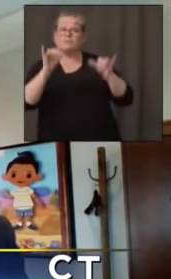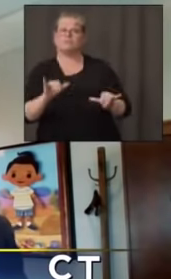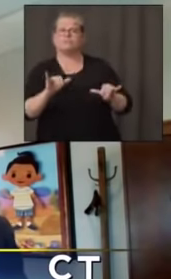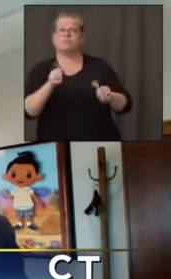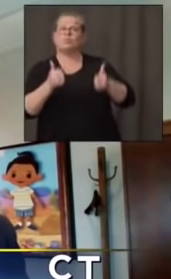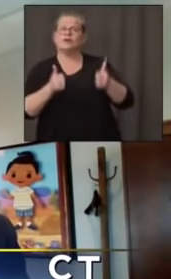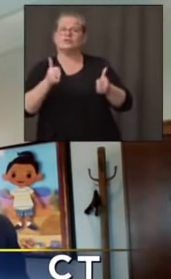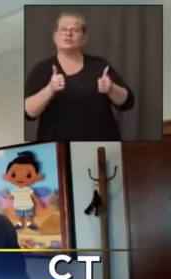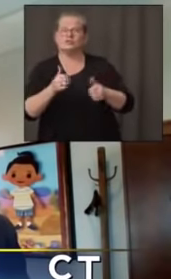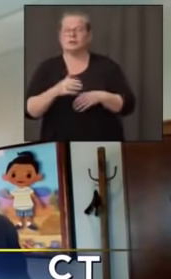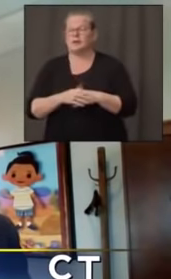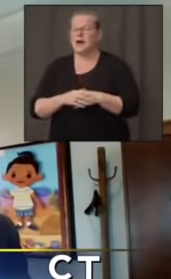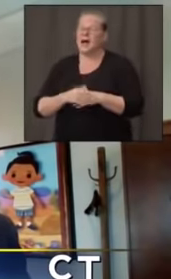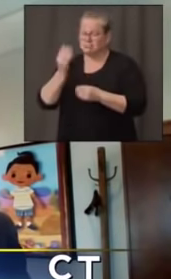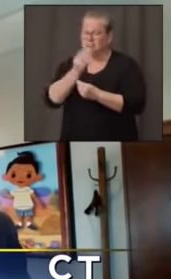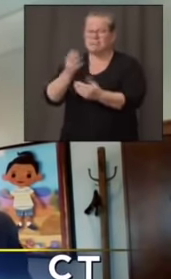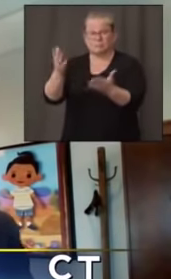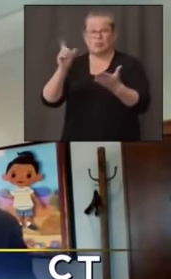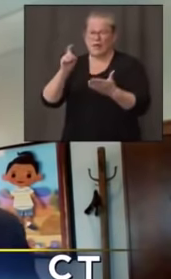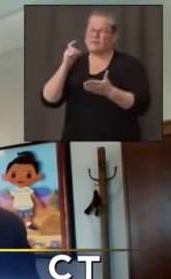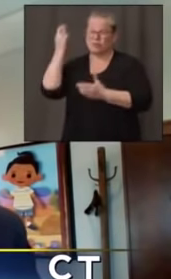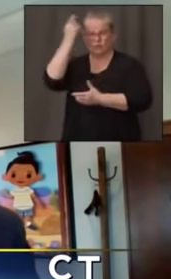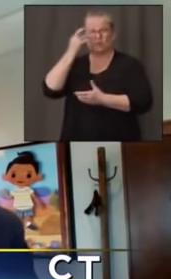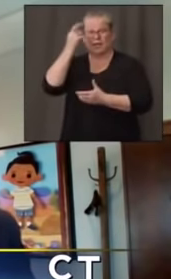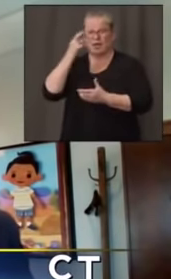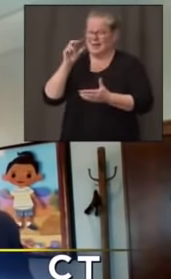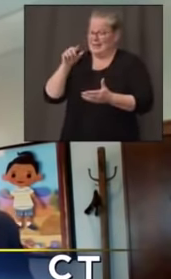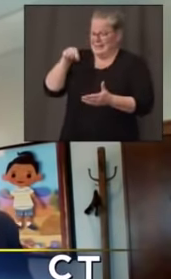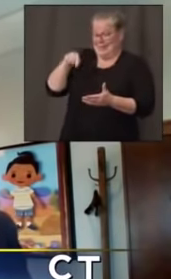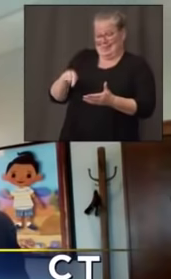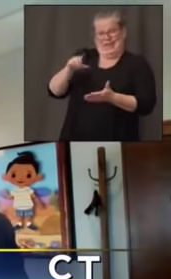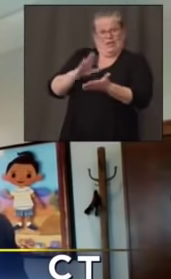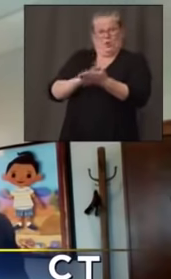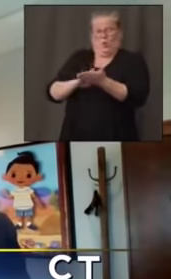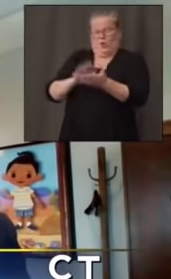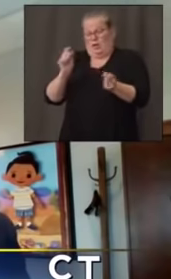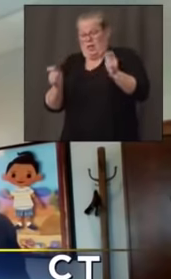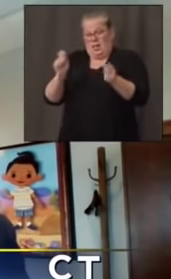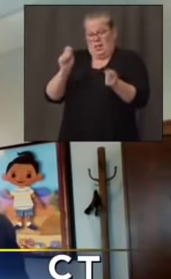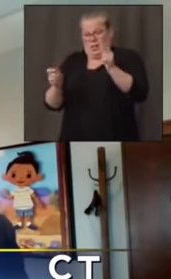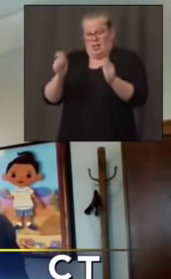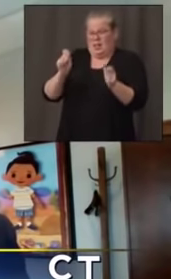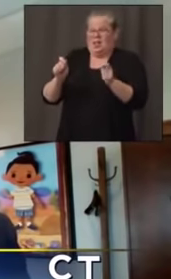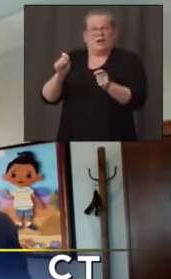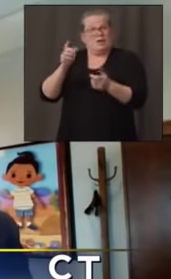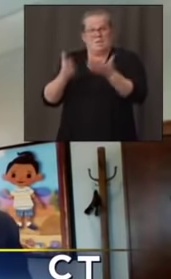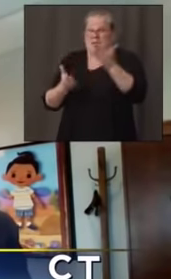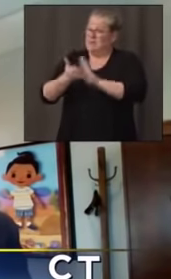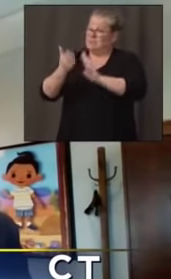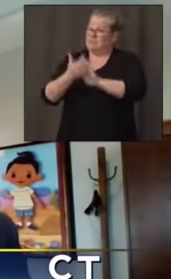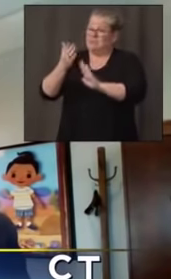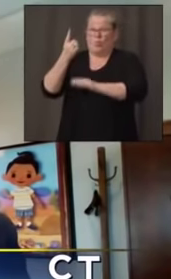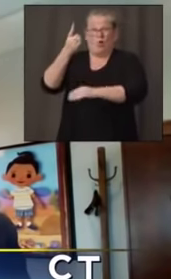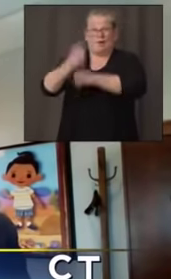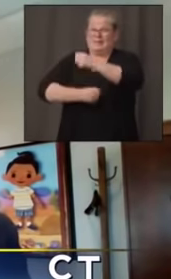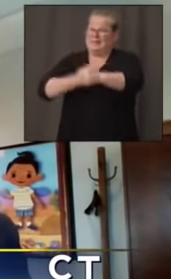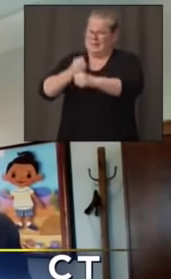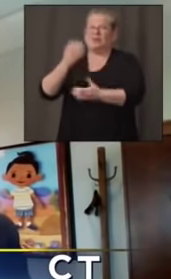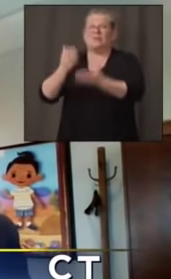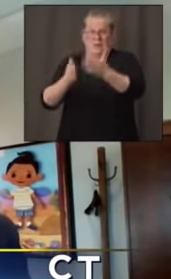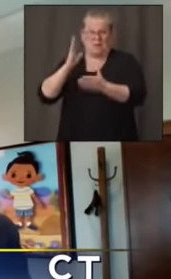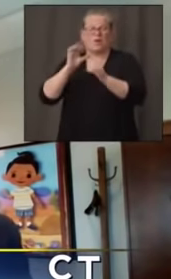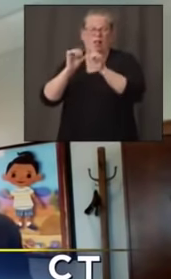that this could be here for another year, these adjustments in our schools. So we have to be ready to adapt as we learn